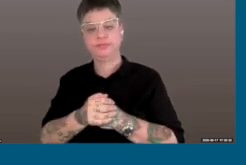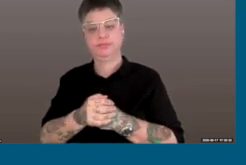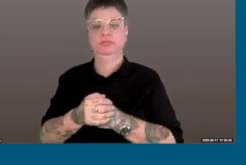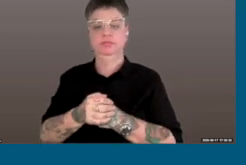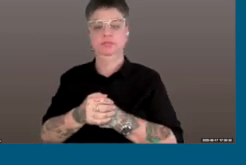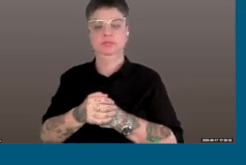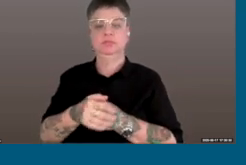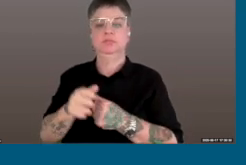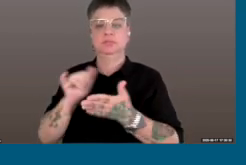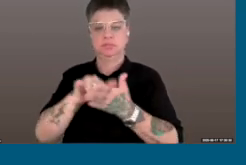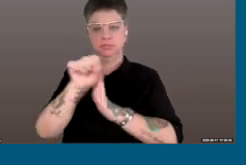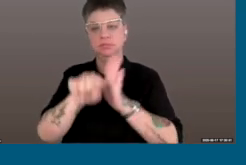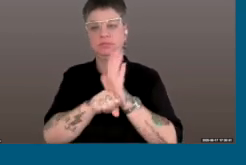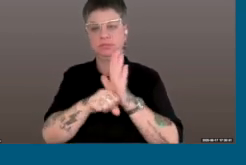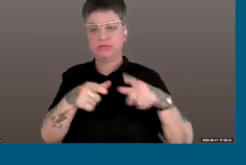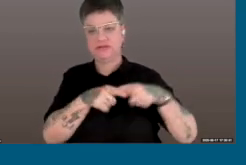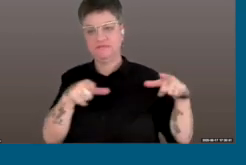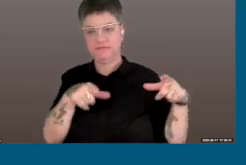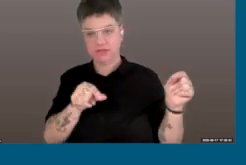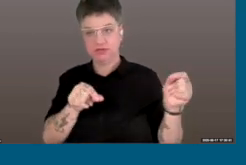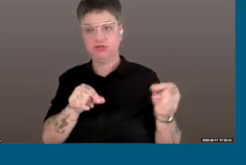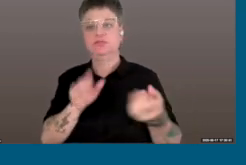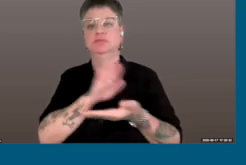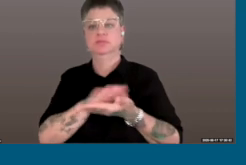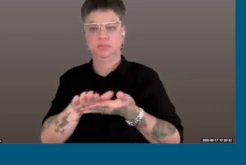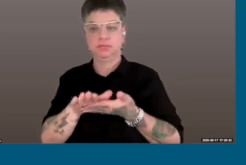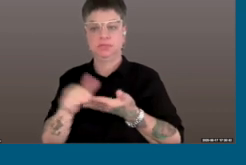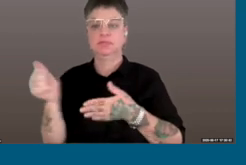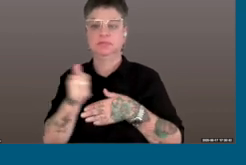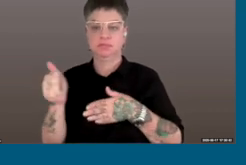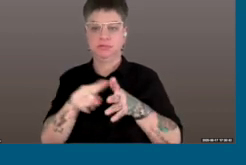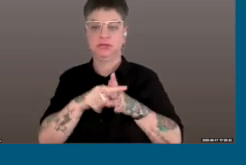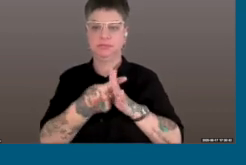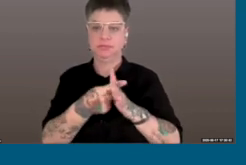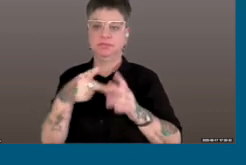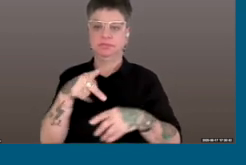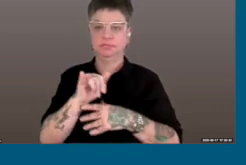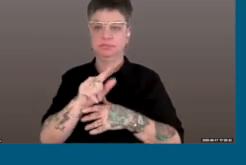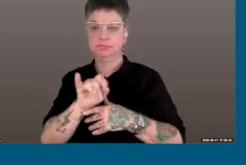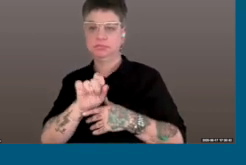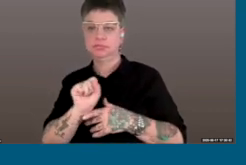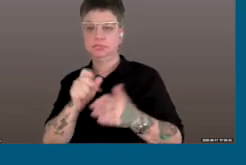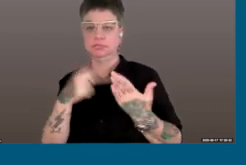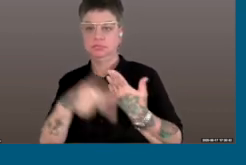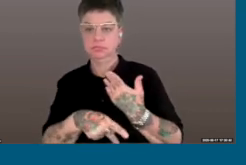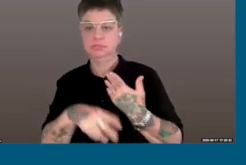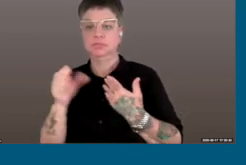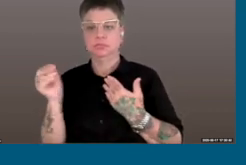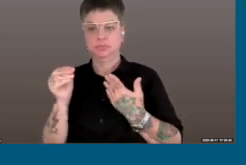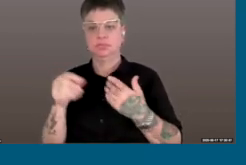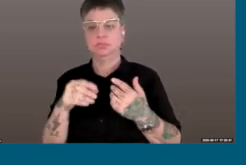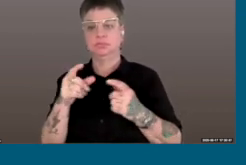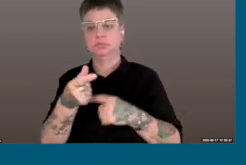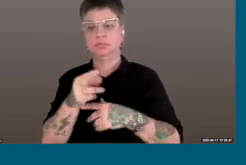by the 2018-2019 Budget Act. CARB staff will be holding public work groups to discuss